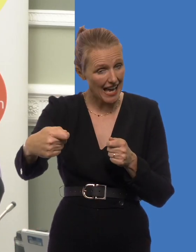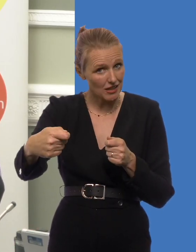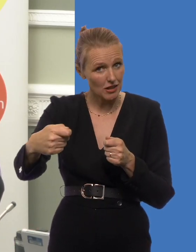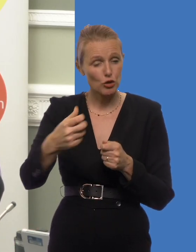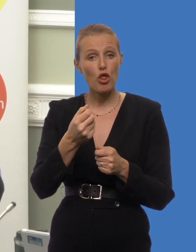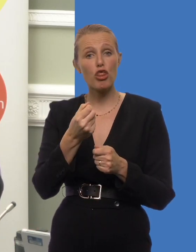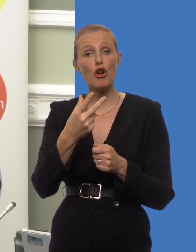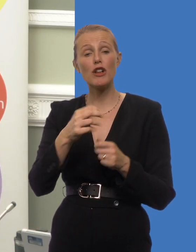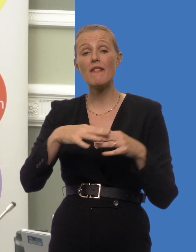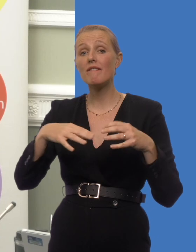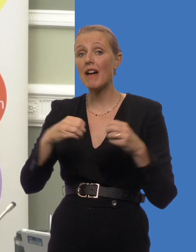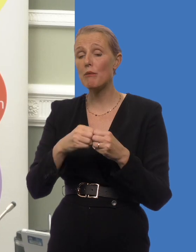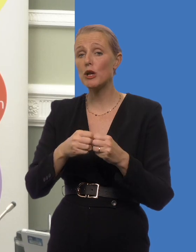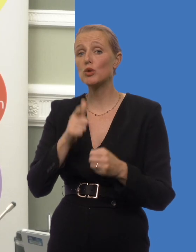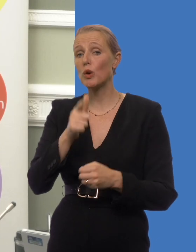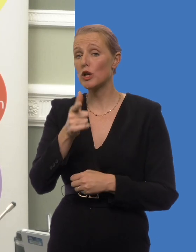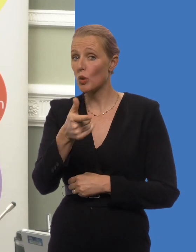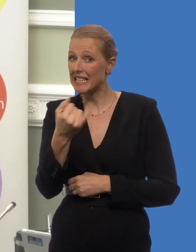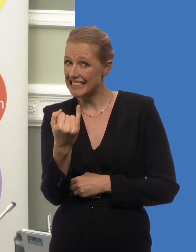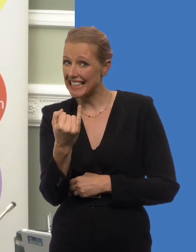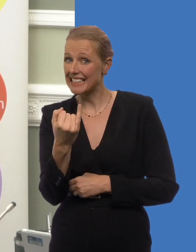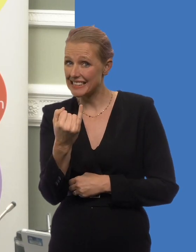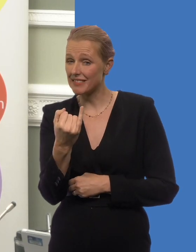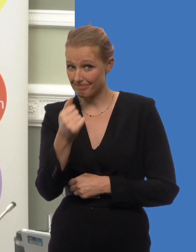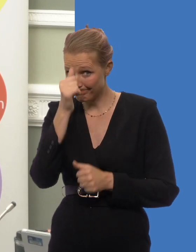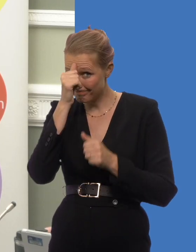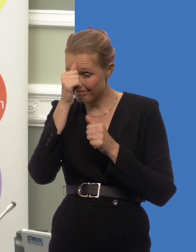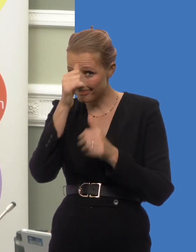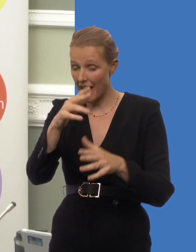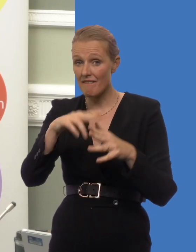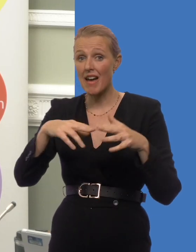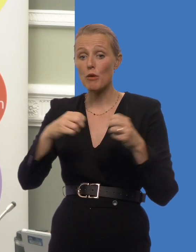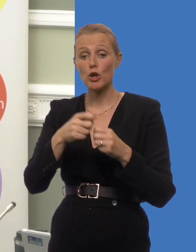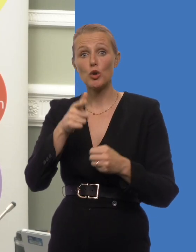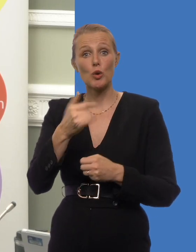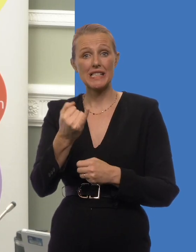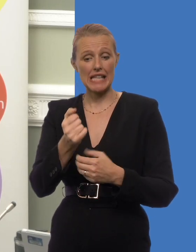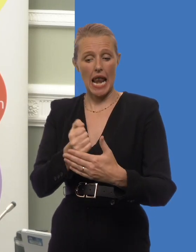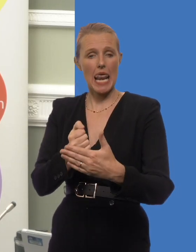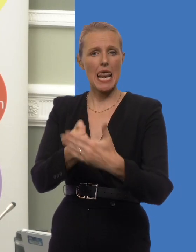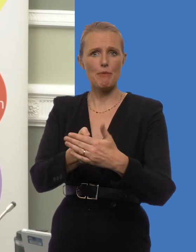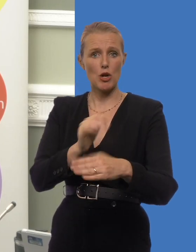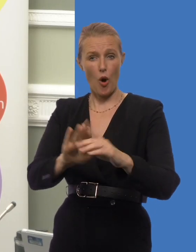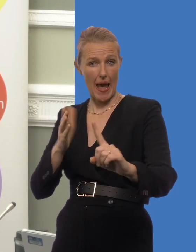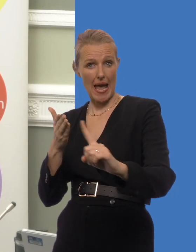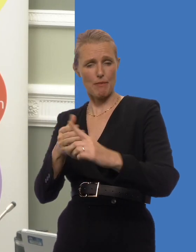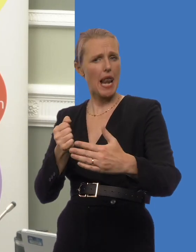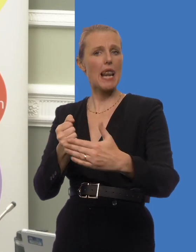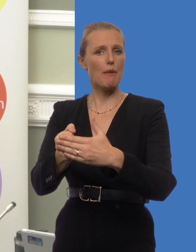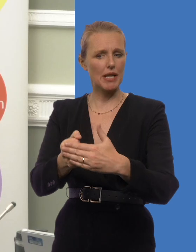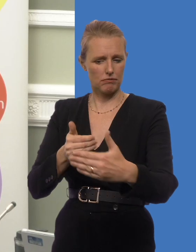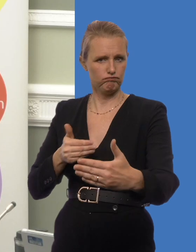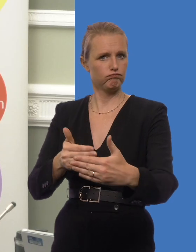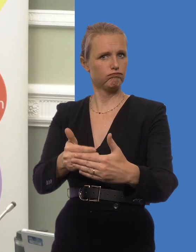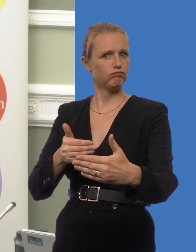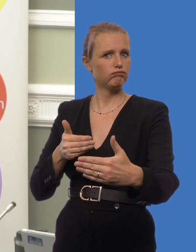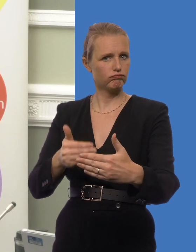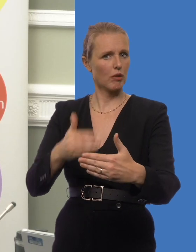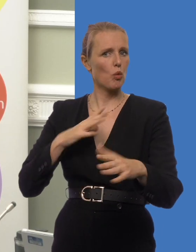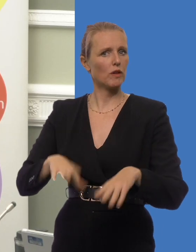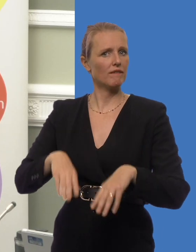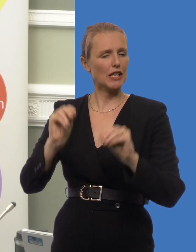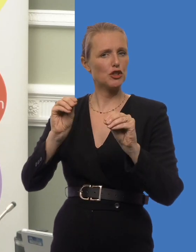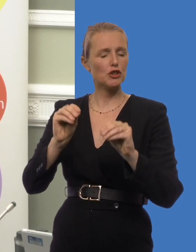February 2026. So just to emphasise, members, the February 2026 date is a limit rather than a target. And please bear in mind,